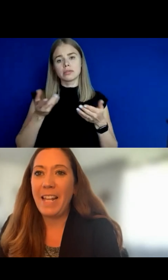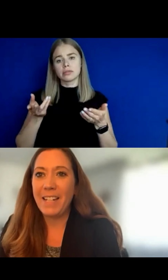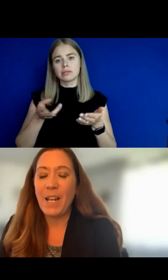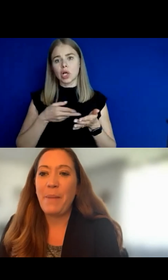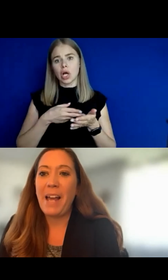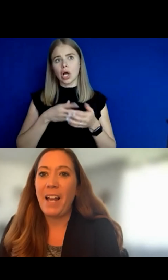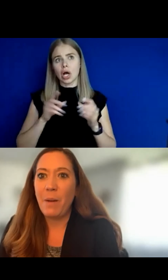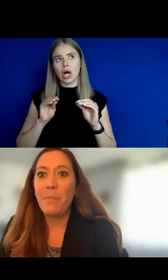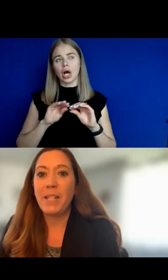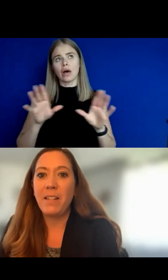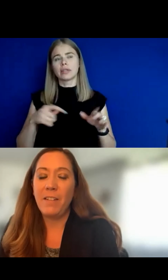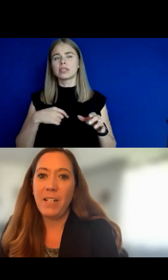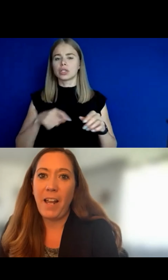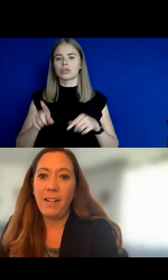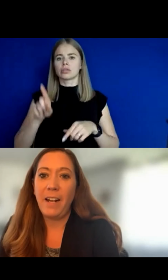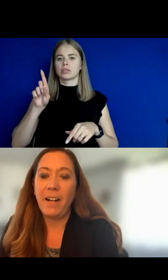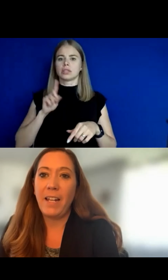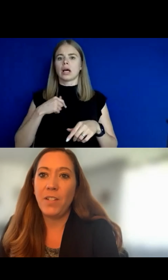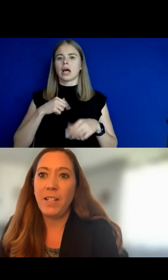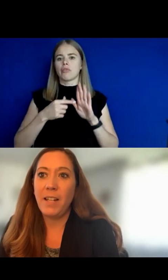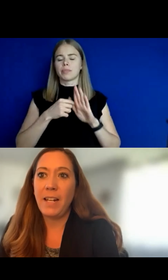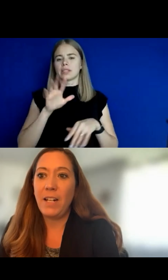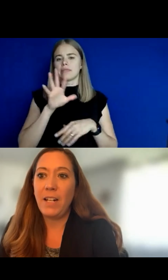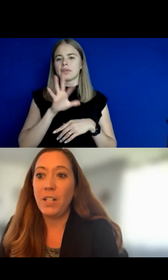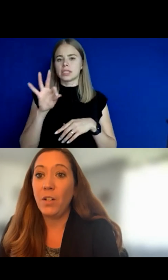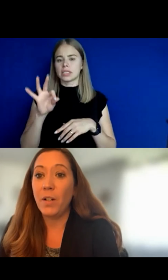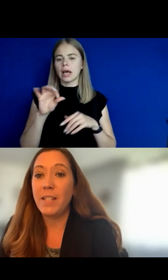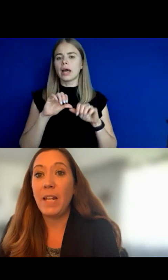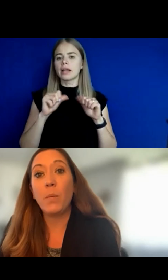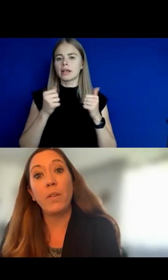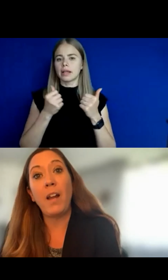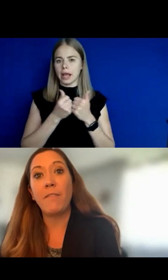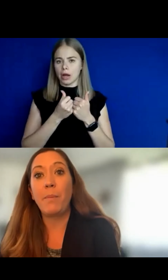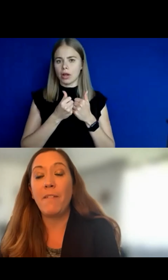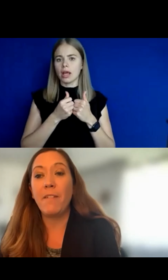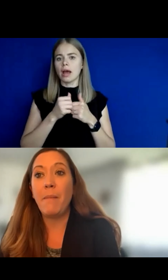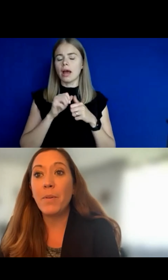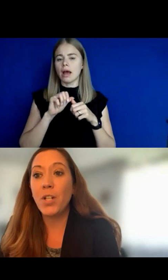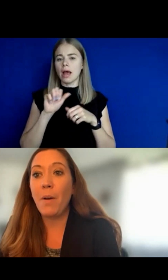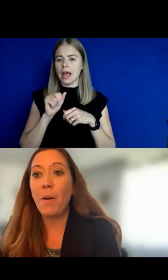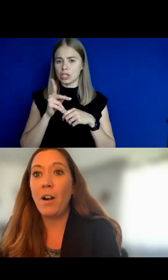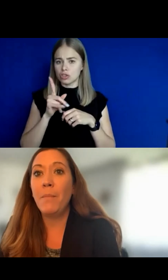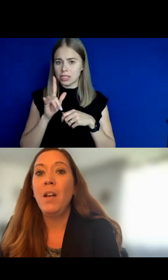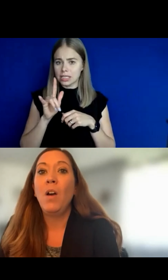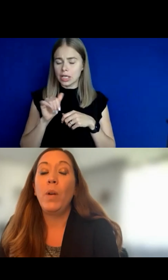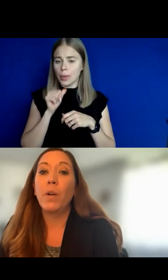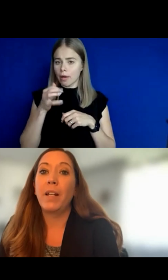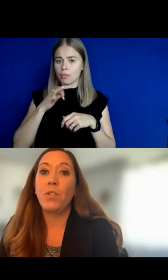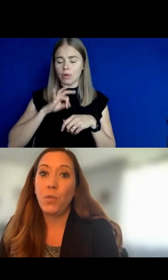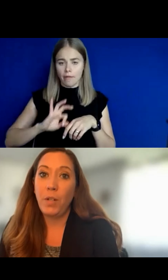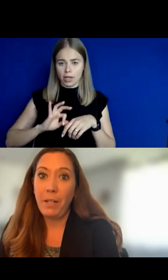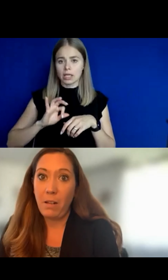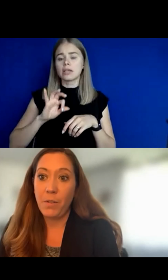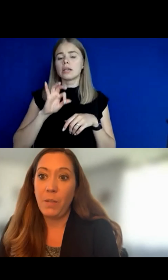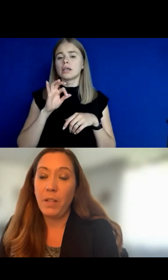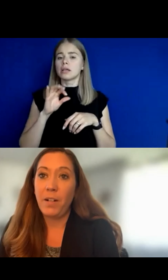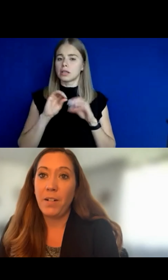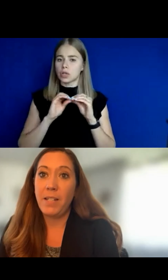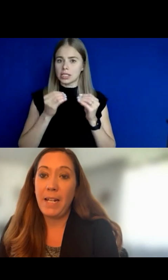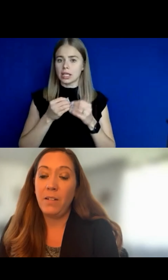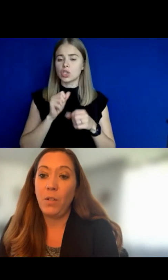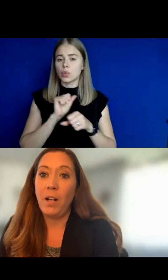should take a step back. I represent the 59 area agencies on aging in New York State. We're the not-for-profit membership arm. We work extremely closely